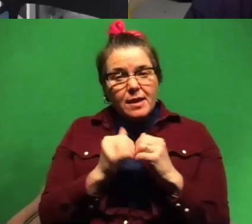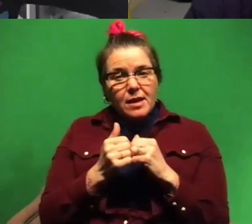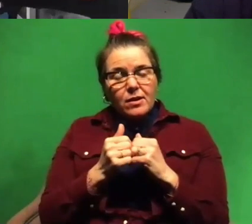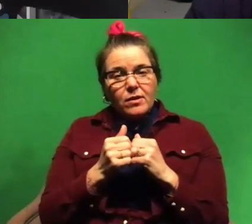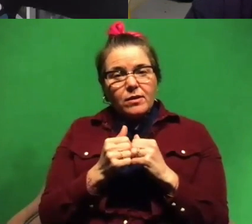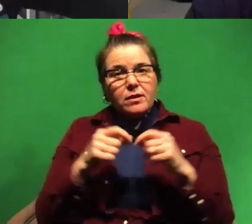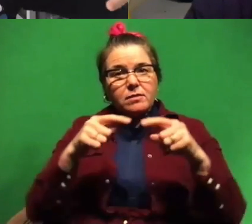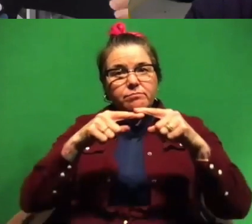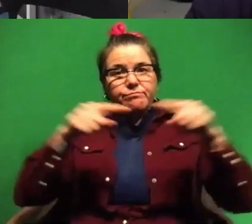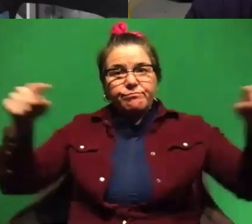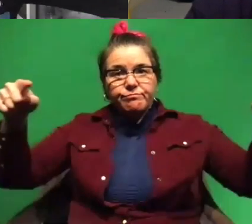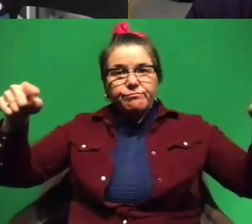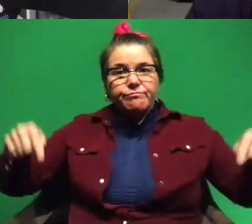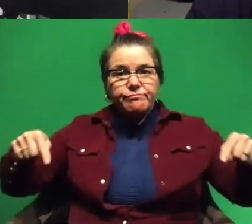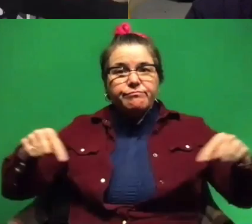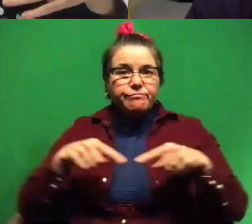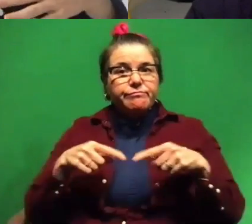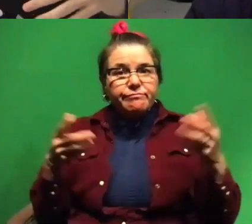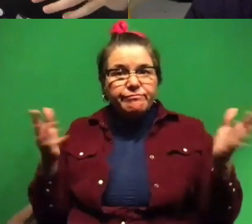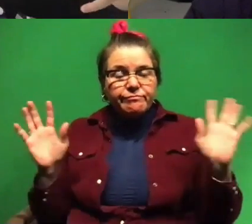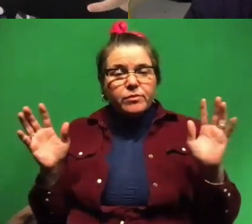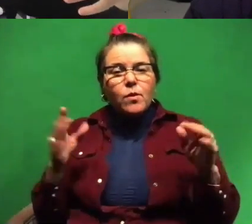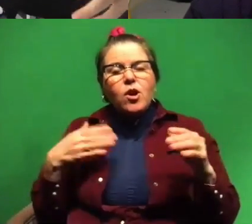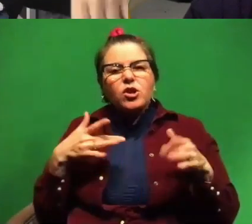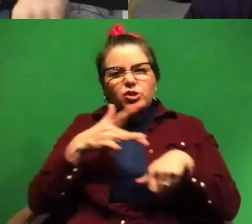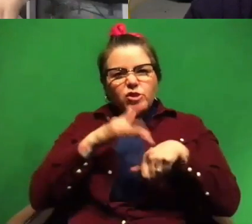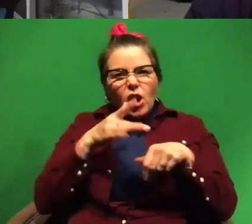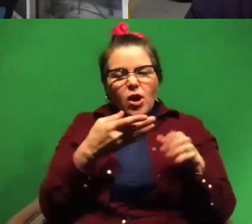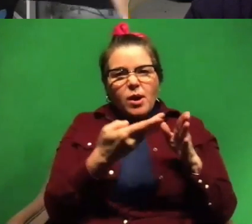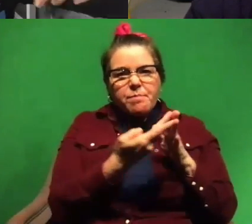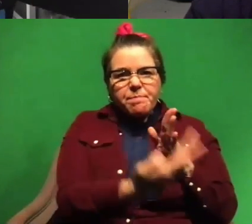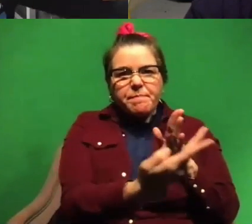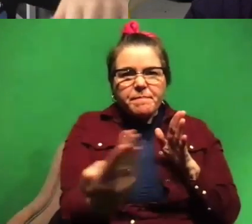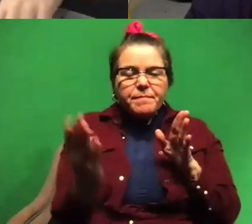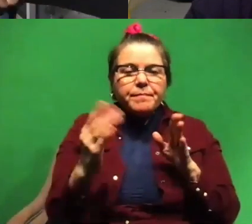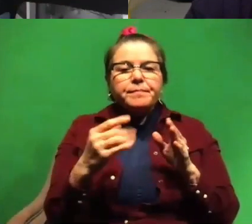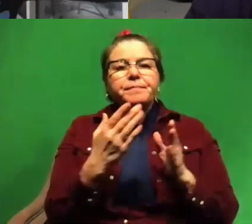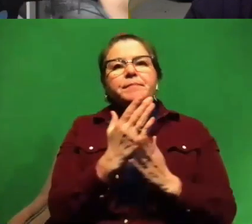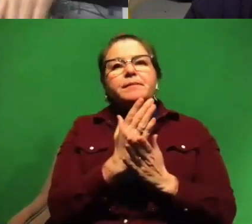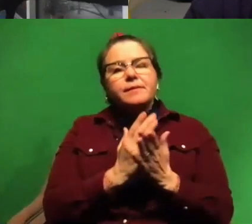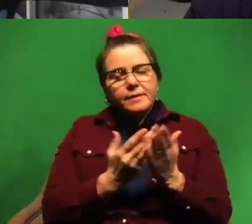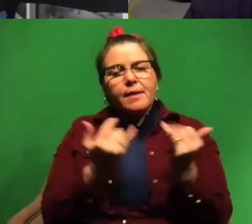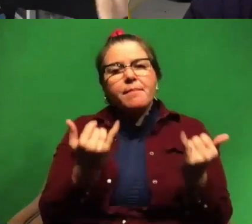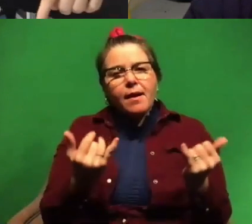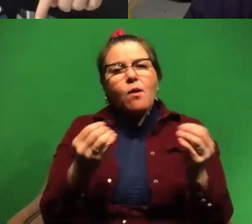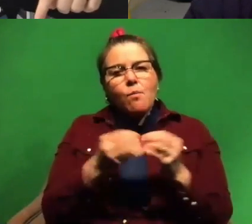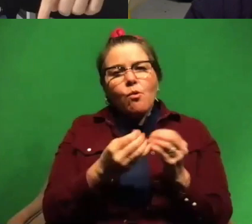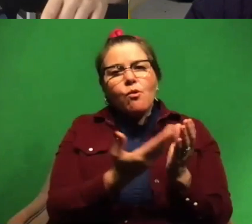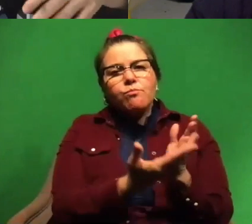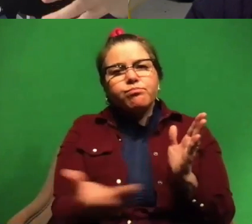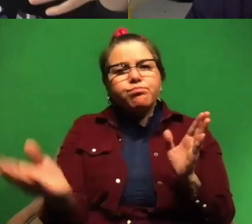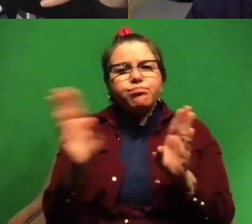just rectangles or squares, or they have sharp edges and things like that. And some of them I know are now built in like a circular